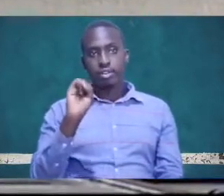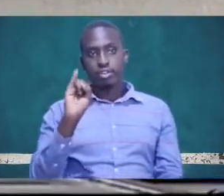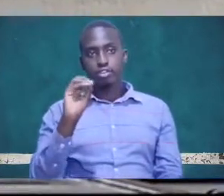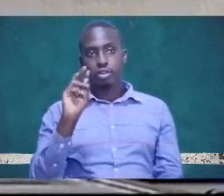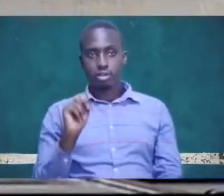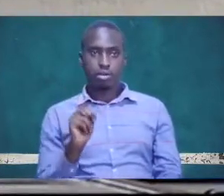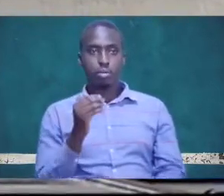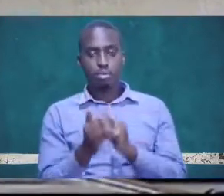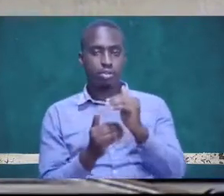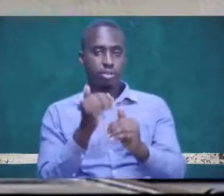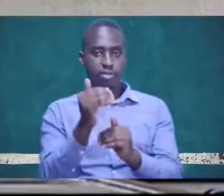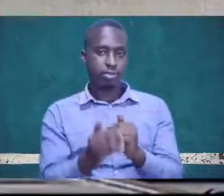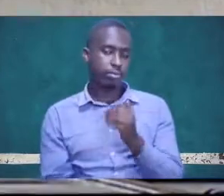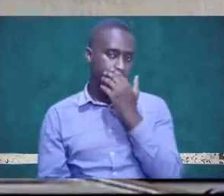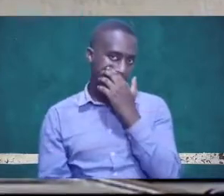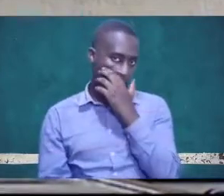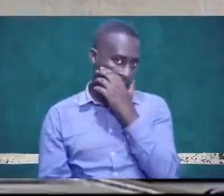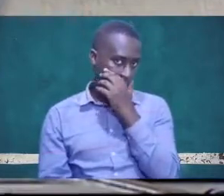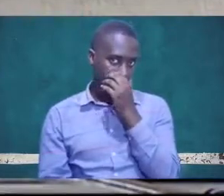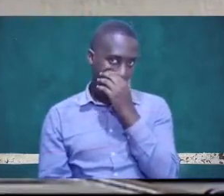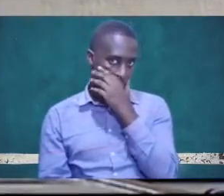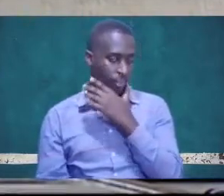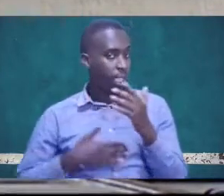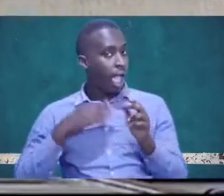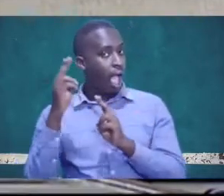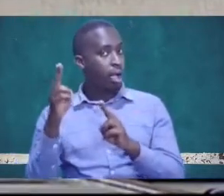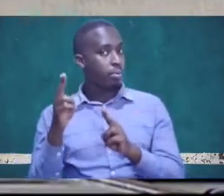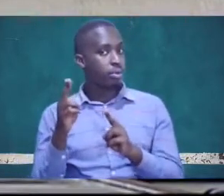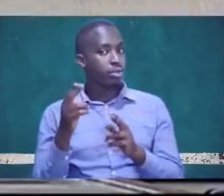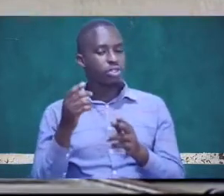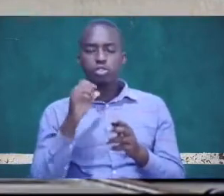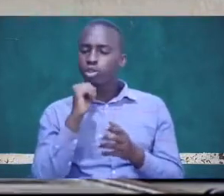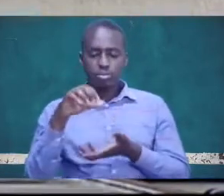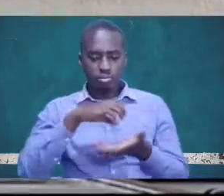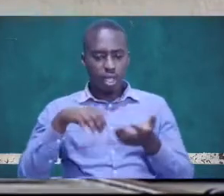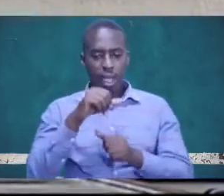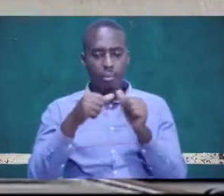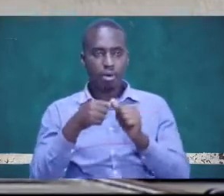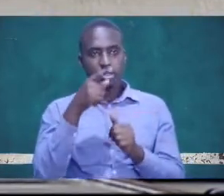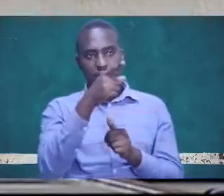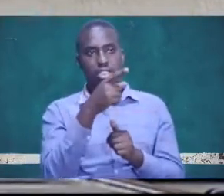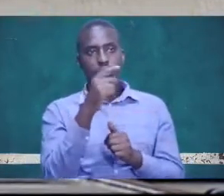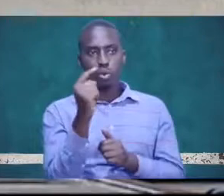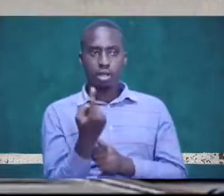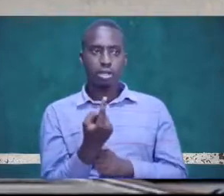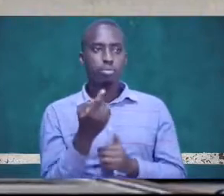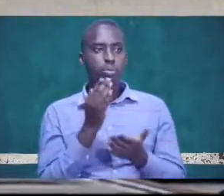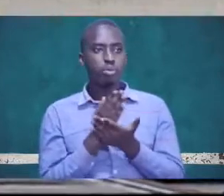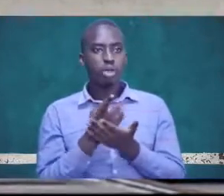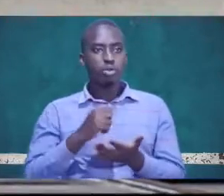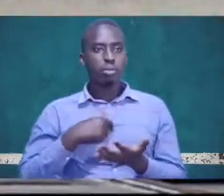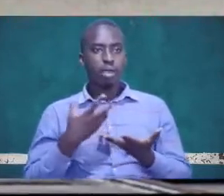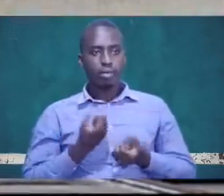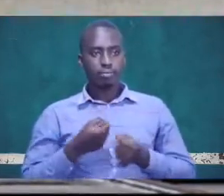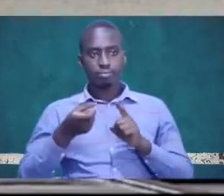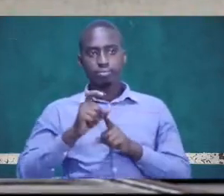processes, right? So I hope you don't have now to confuse this diagram with the one that just that we have